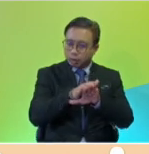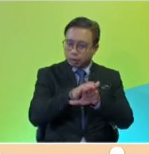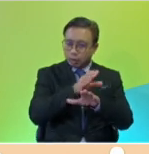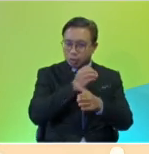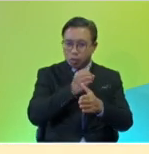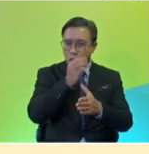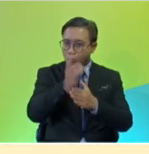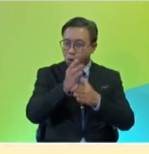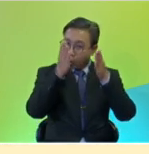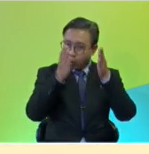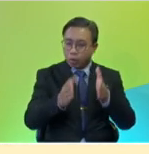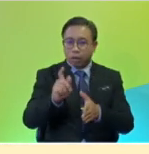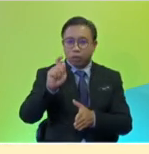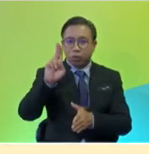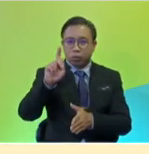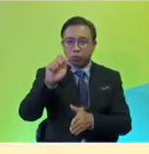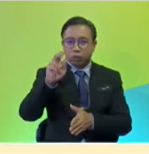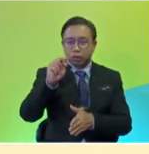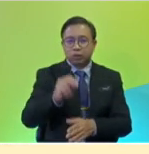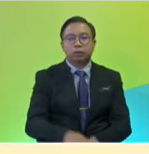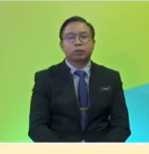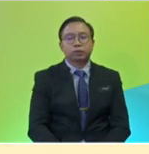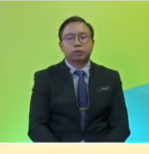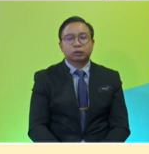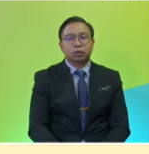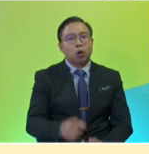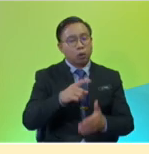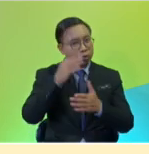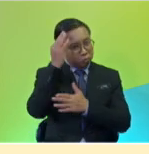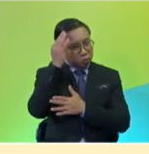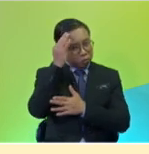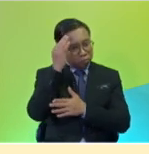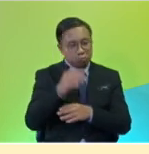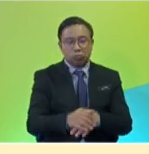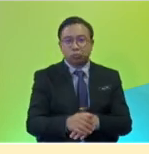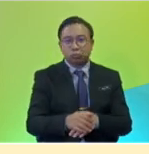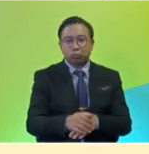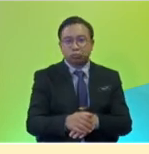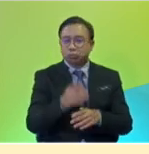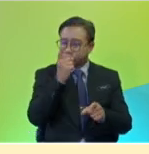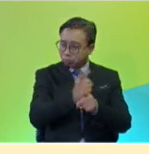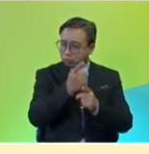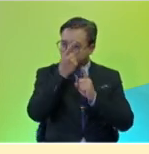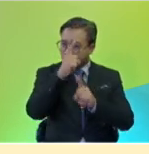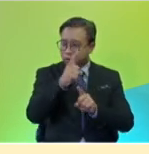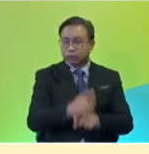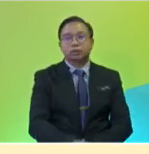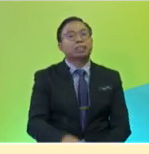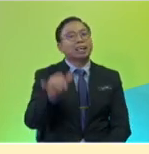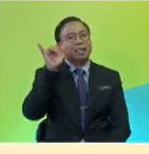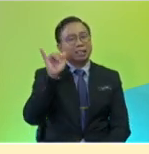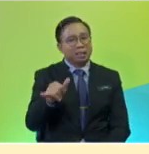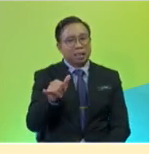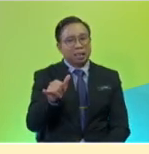orangutan? Turtle. What do you think, Sean? I think that is the correct answer. Yes, that is